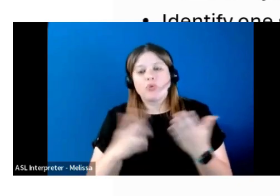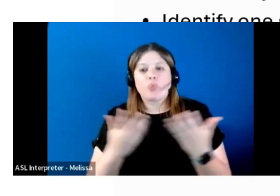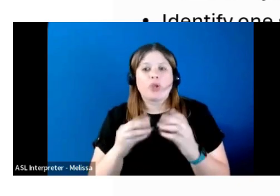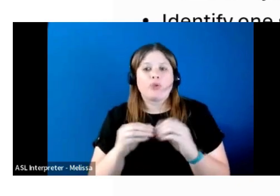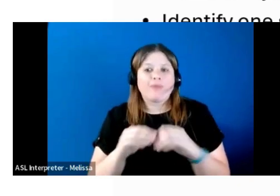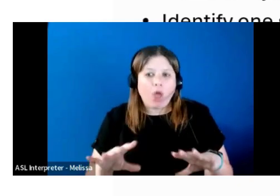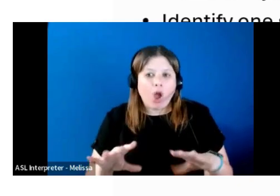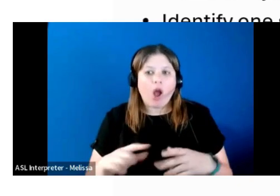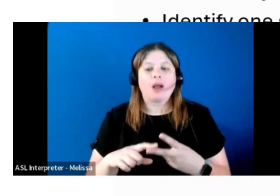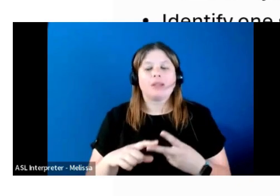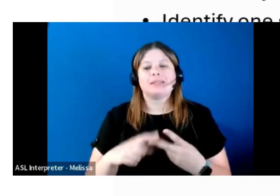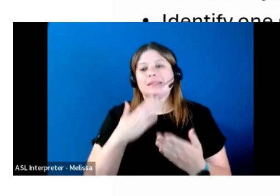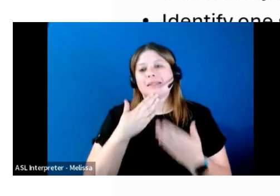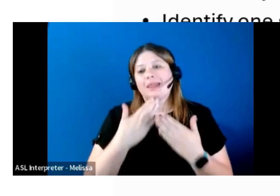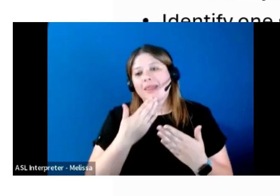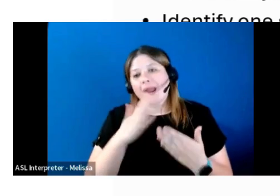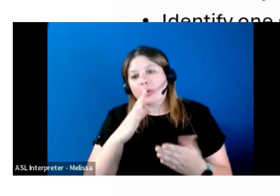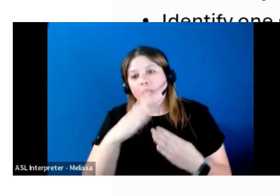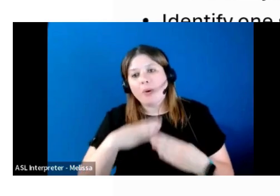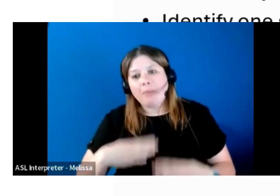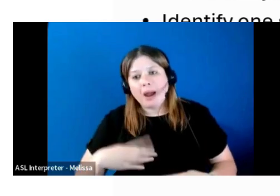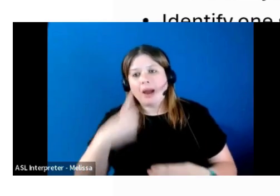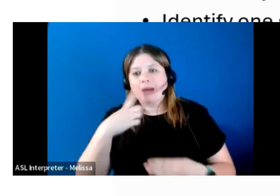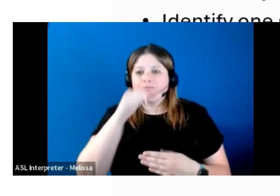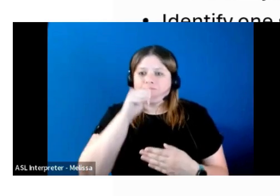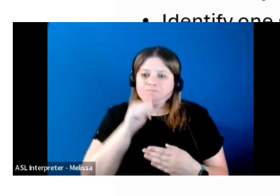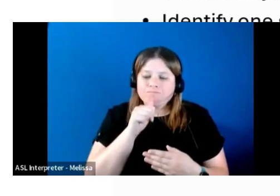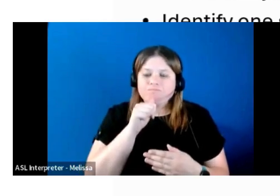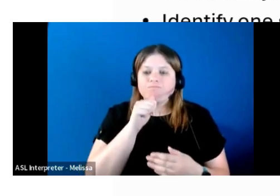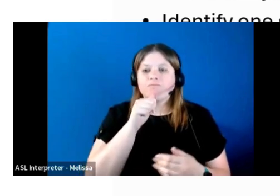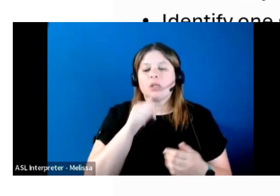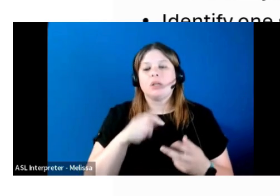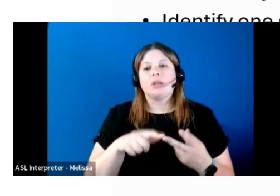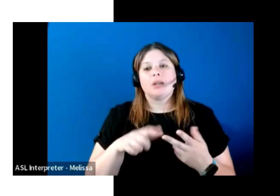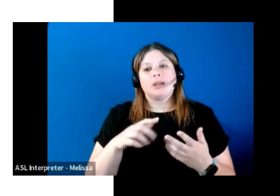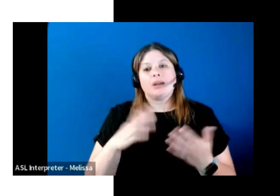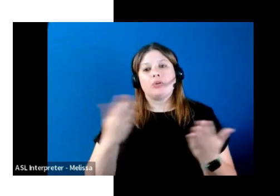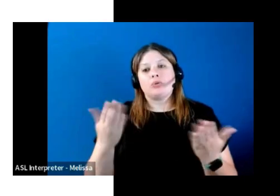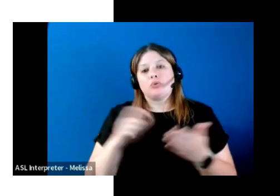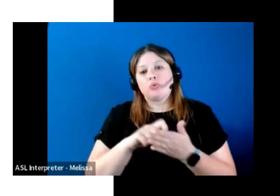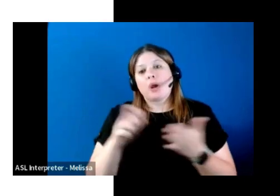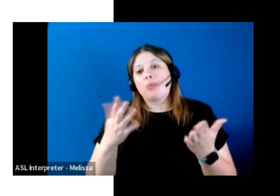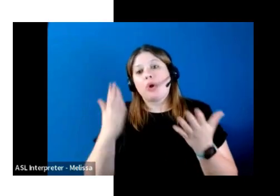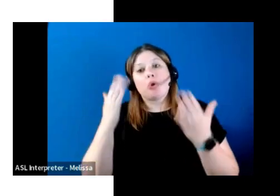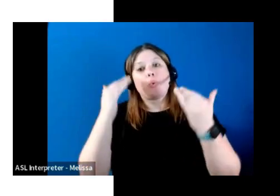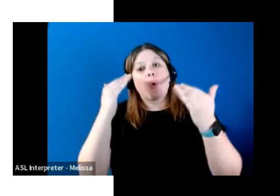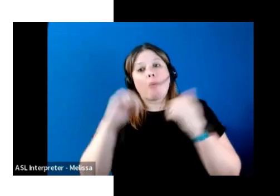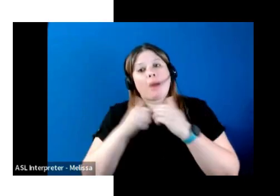express hopes for how you'd like to relate to it going forward.